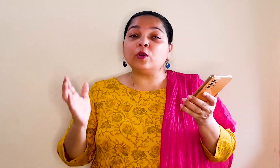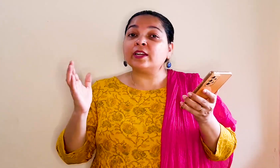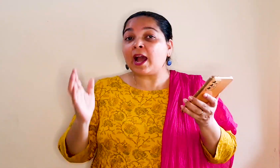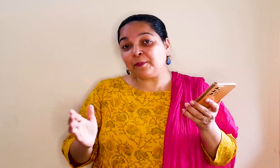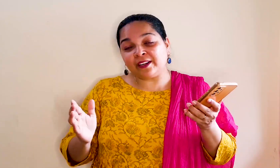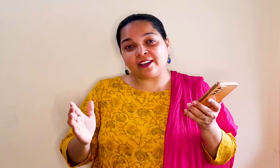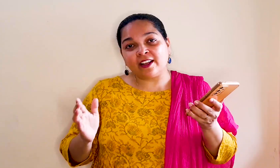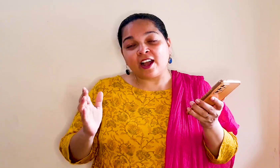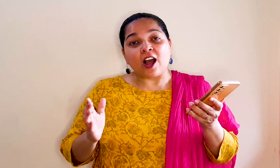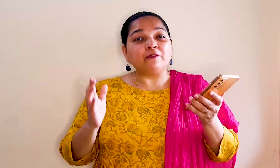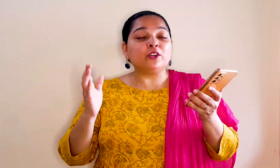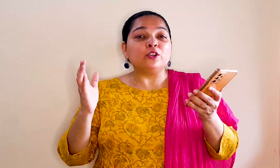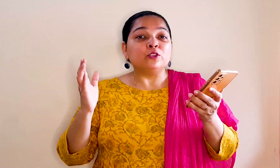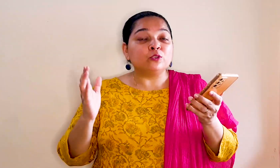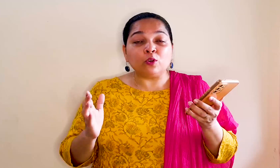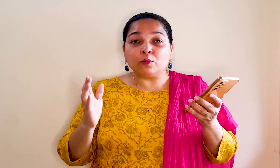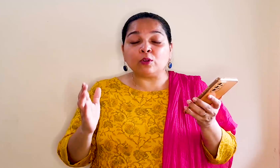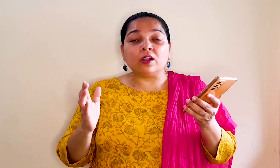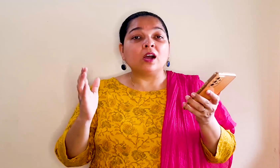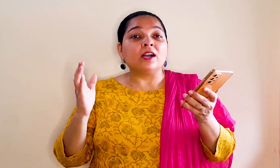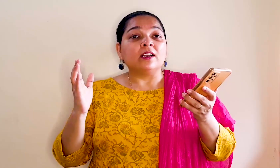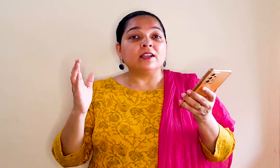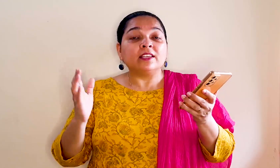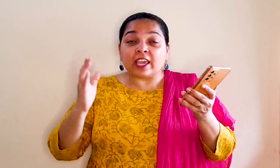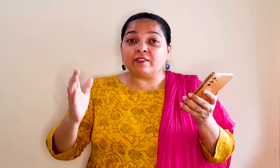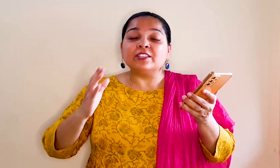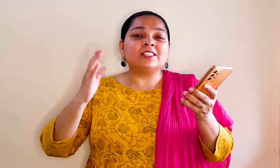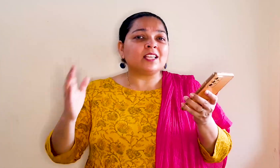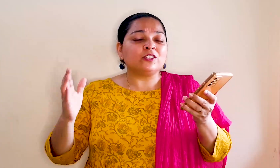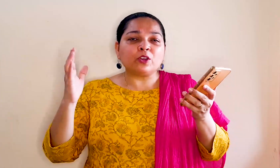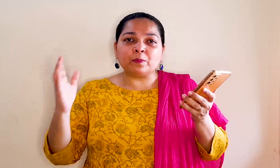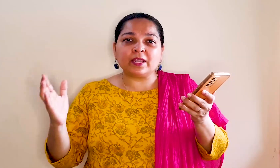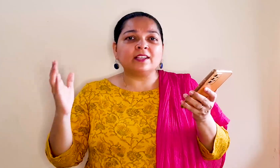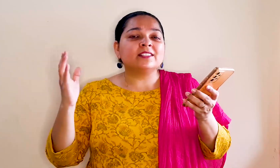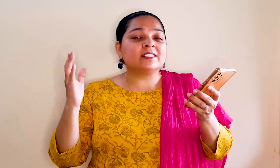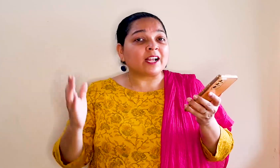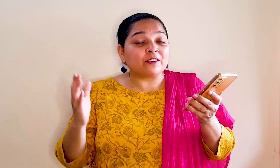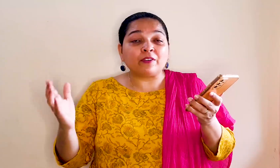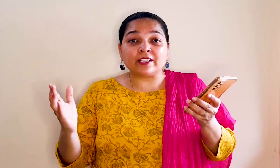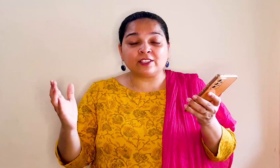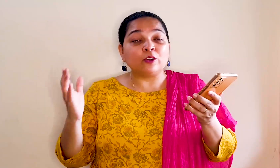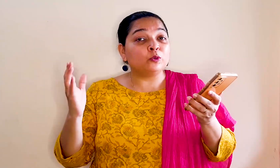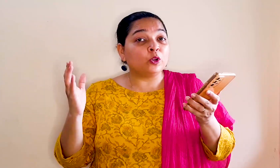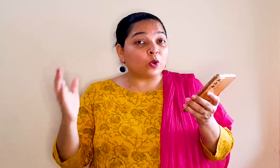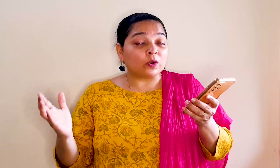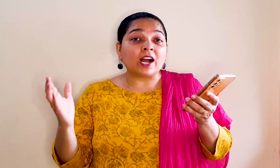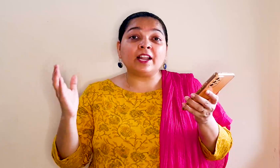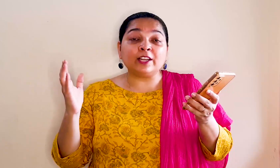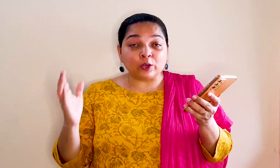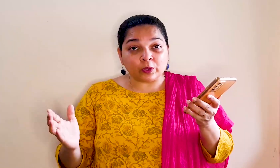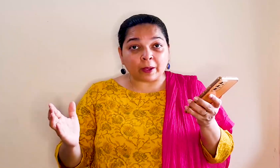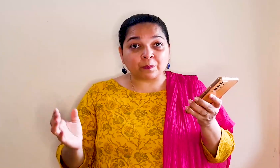you know what happened after Solomon gave such a big sacrifice to the